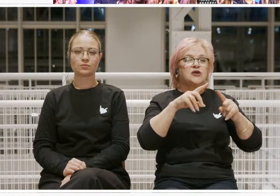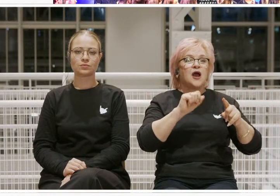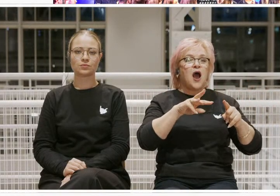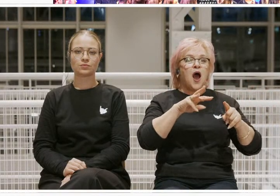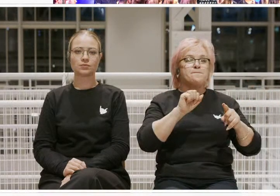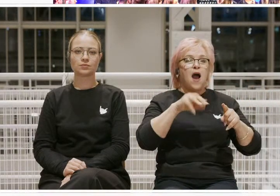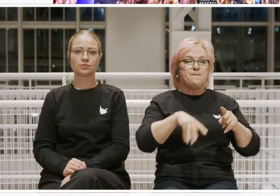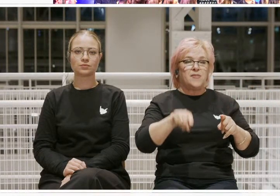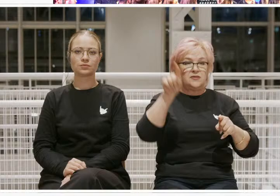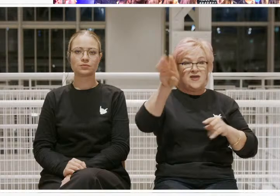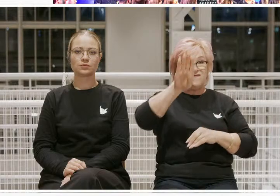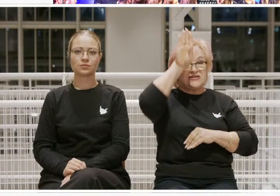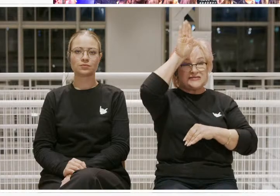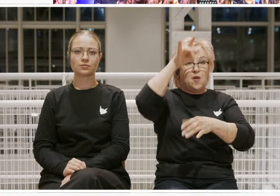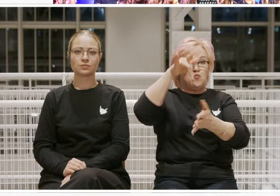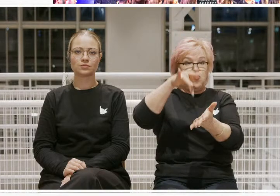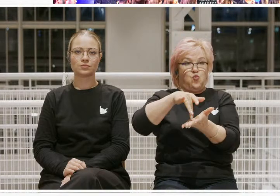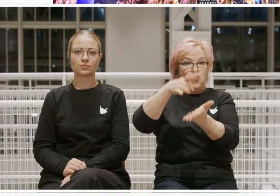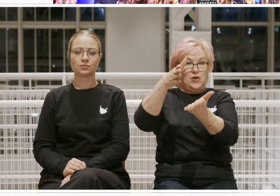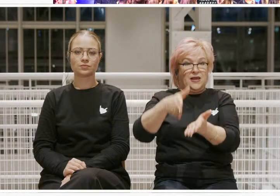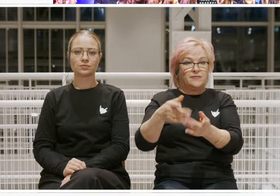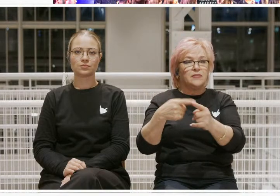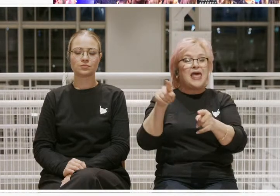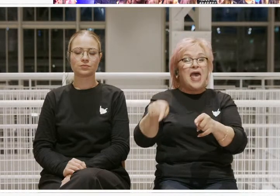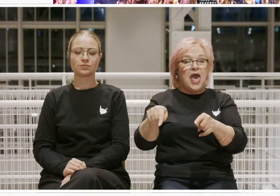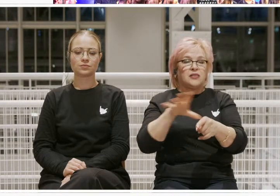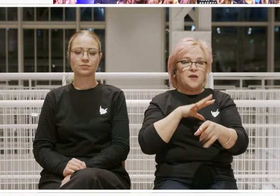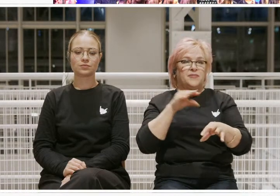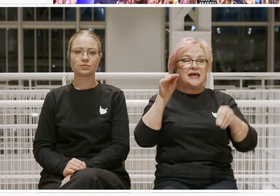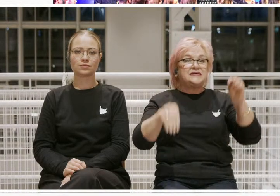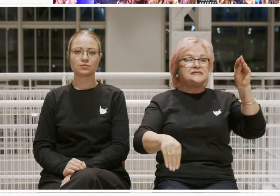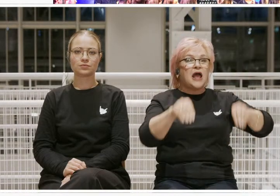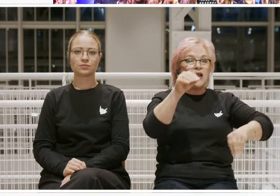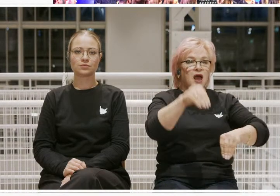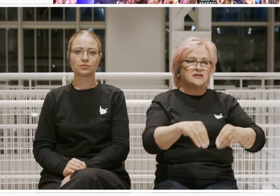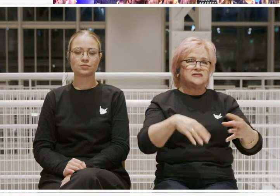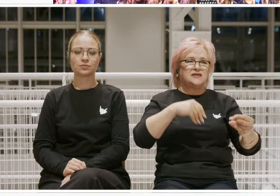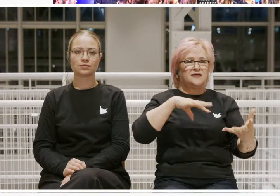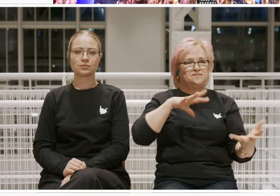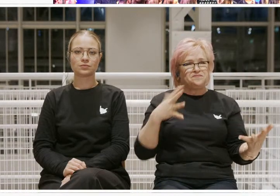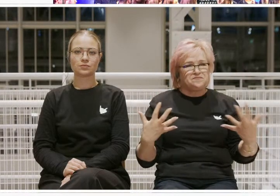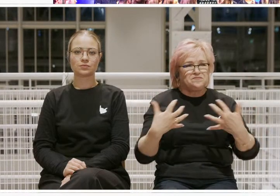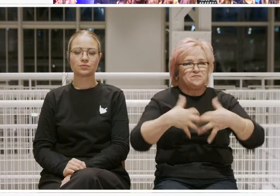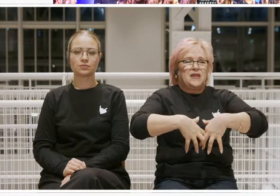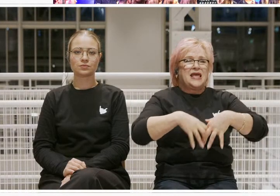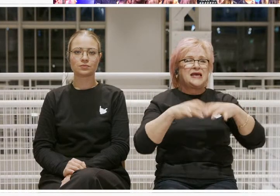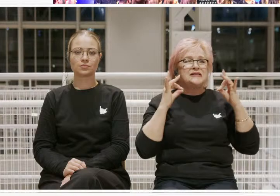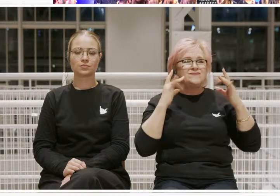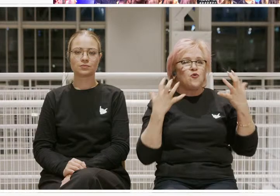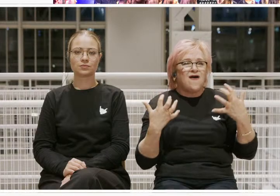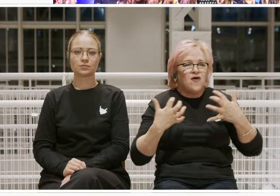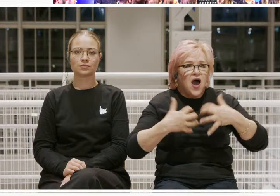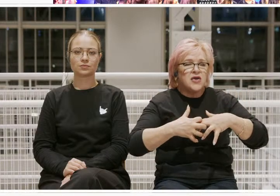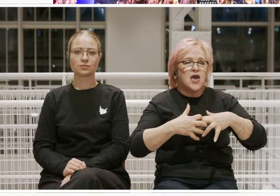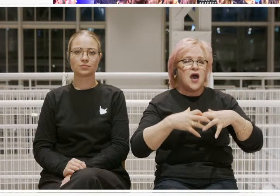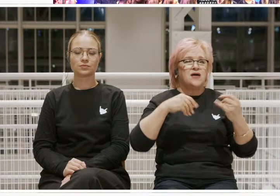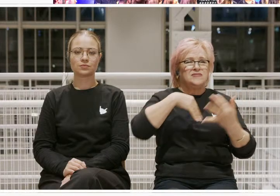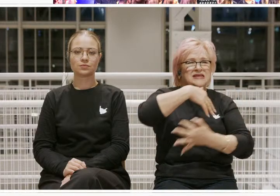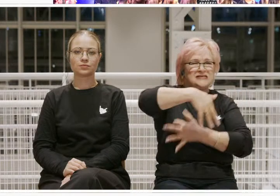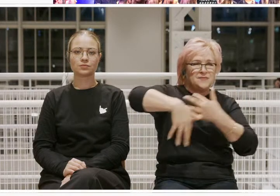a sound and mixed media installation. His research were focusing on an